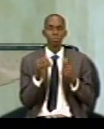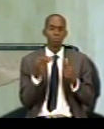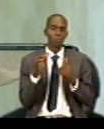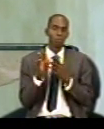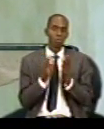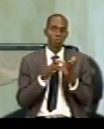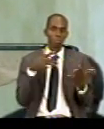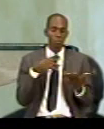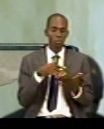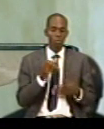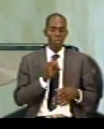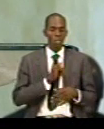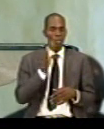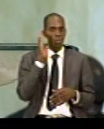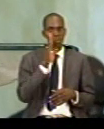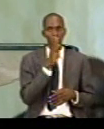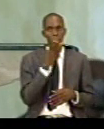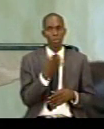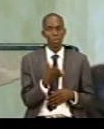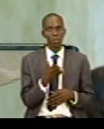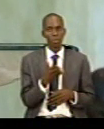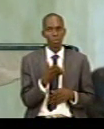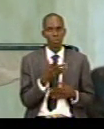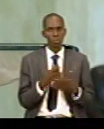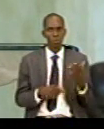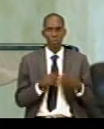I am going to be there. I don't know about you.